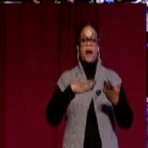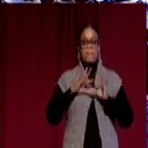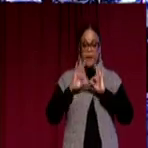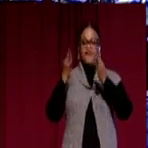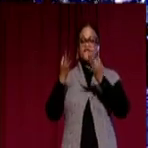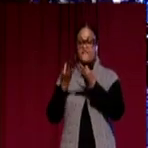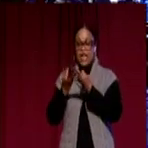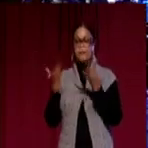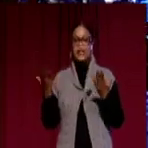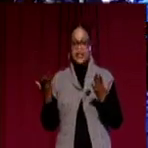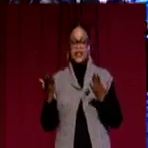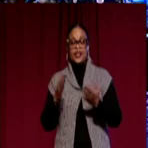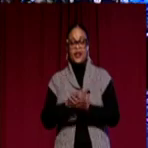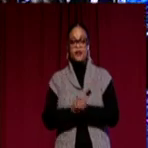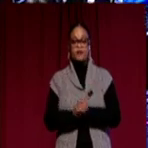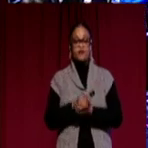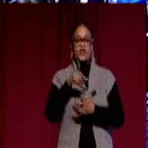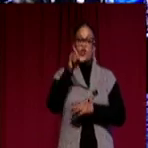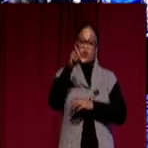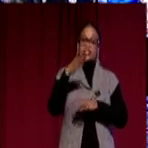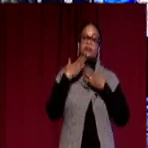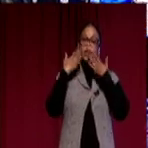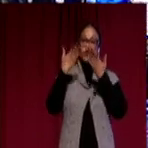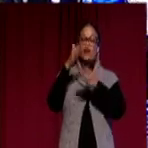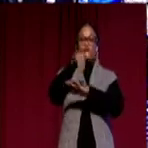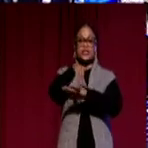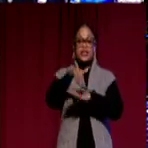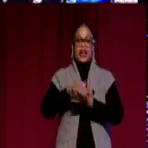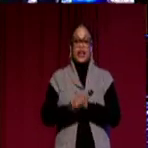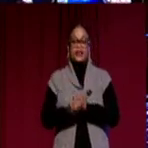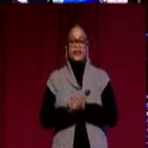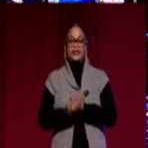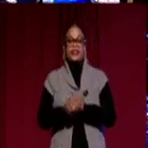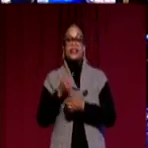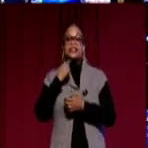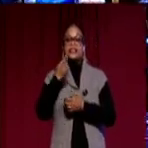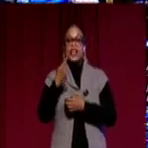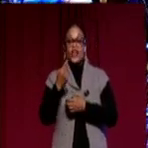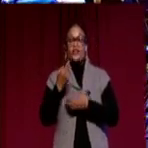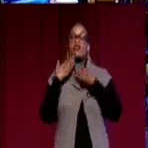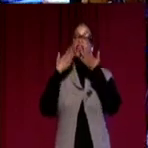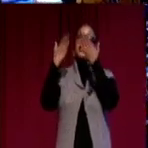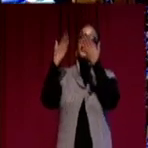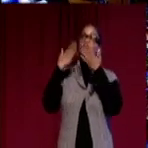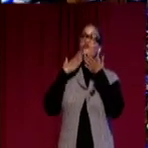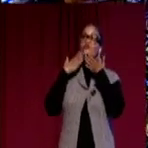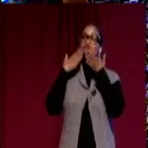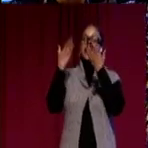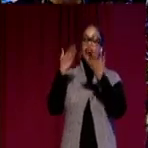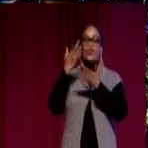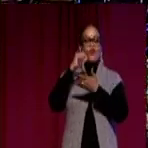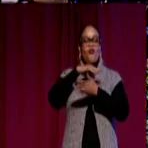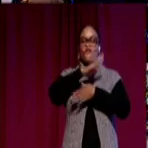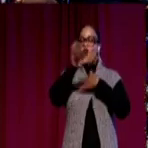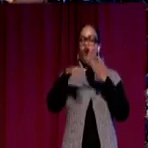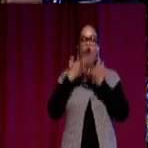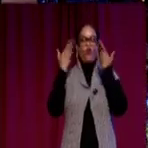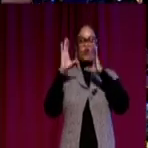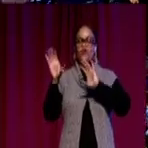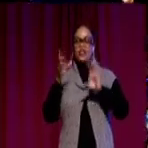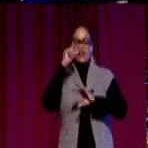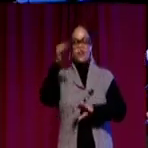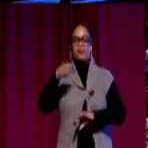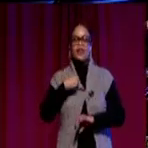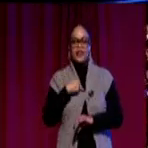is still here. You ought to be grateful tonight. You ought to tell him thank you for all you've done for